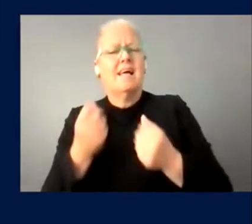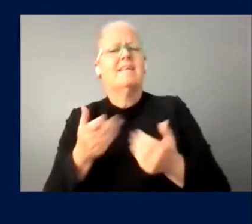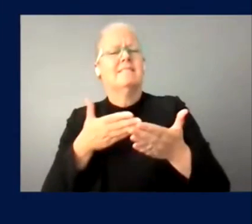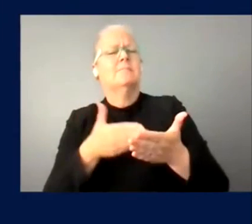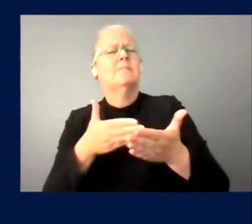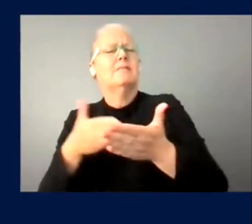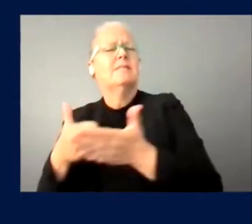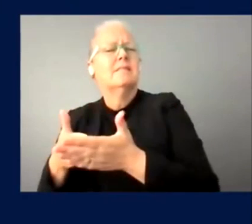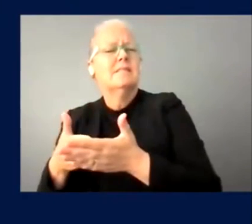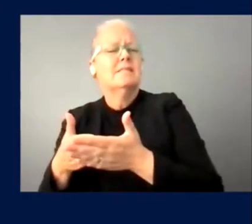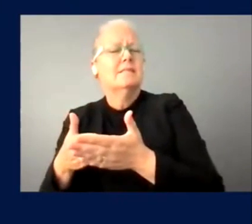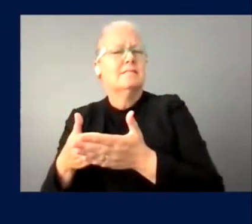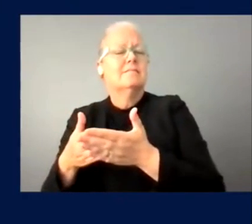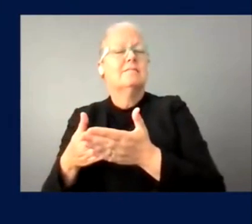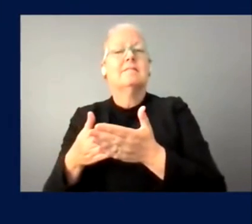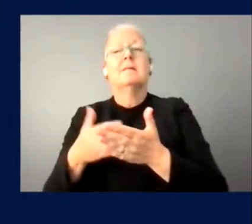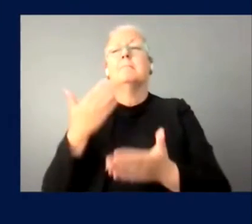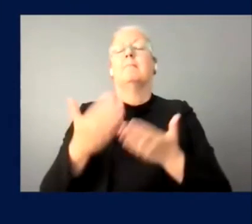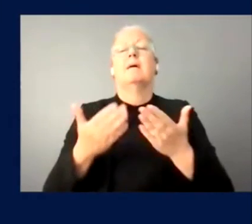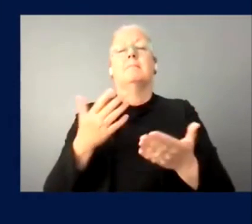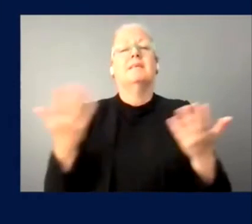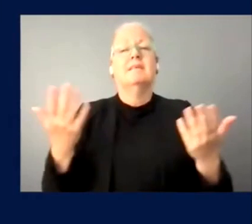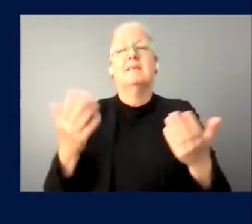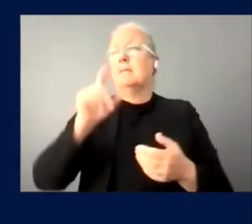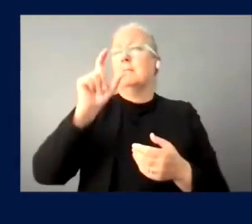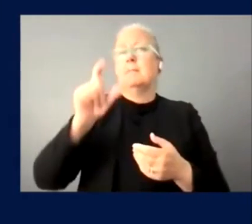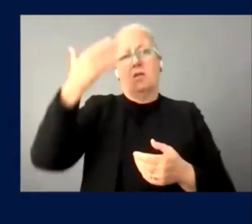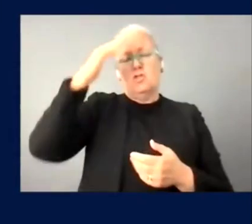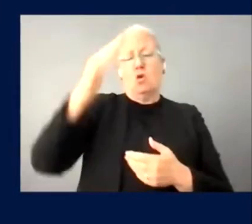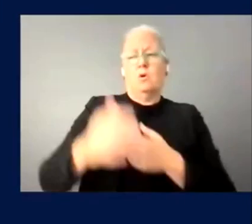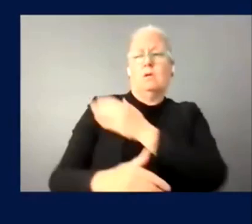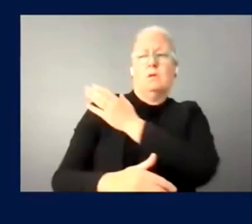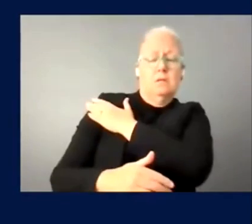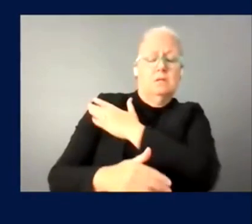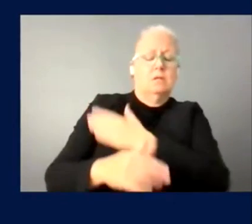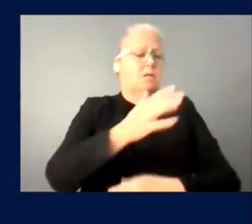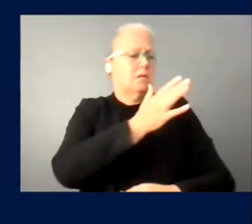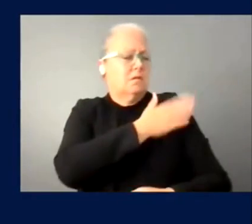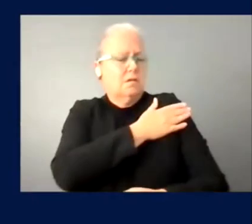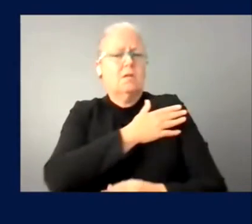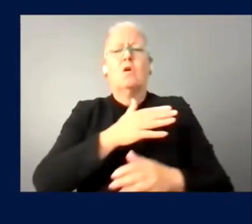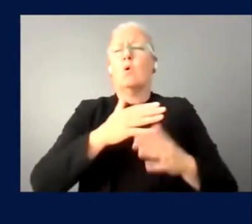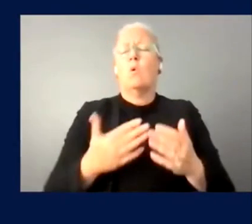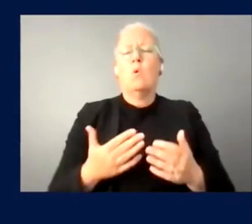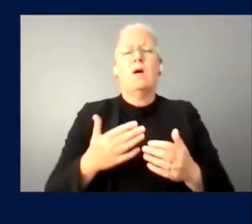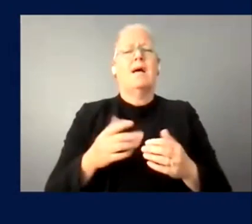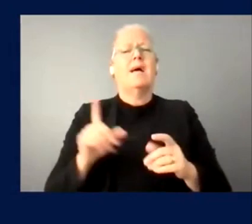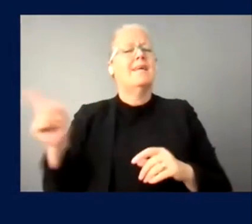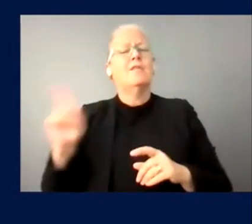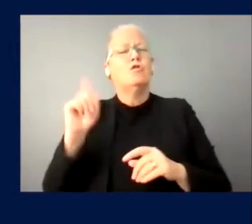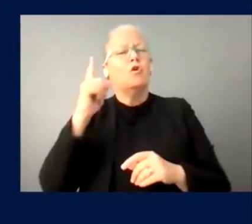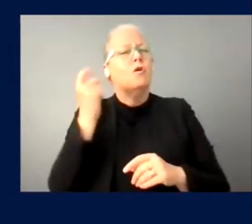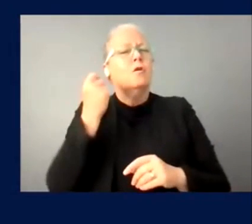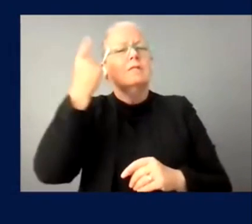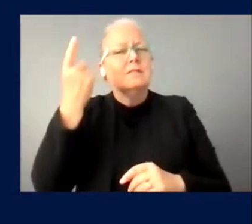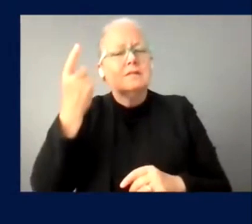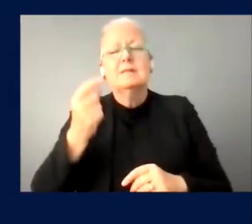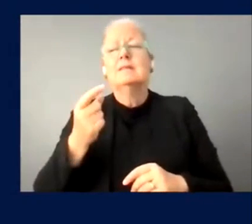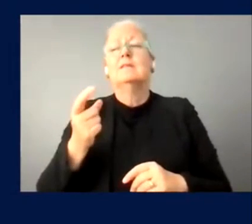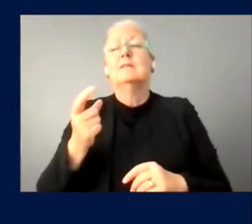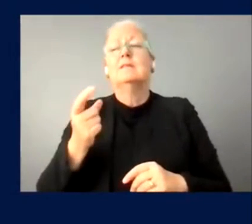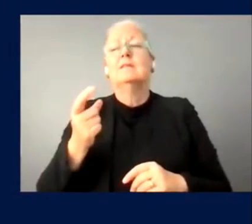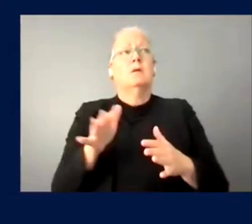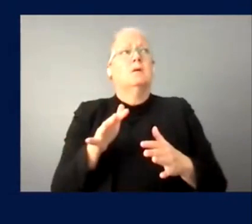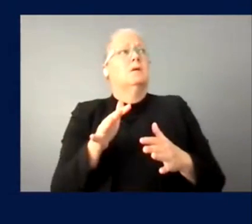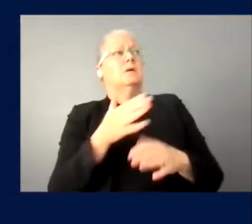being touched by strangers and being manhandled insensitively can cause a lot of anxiety for certain people, or it can